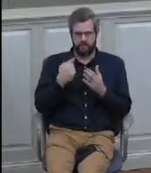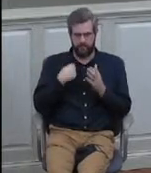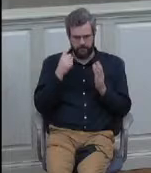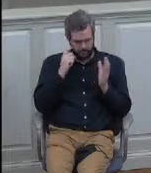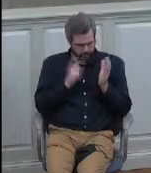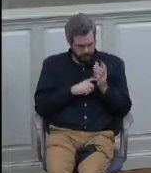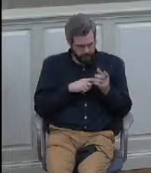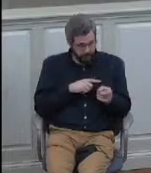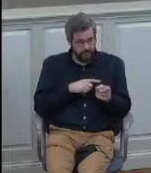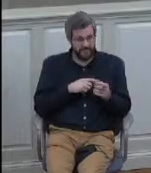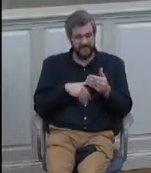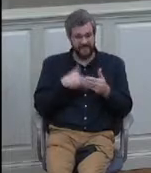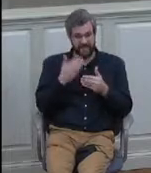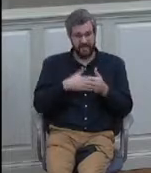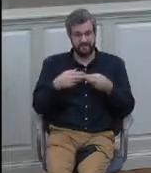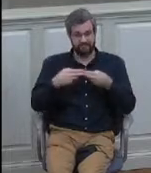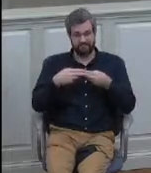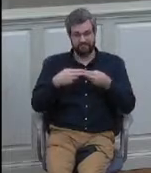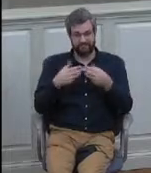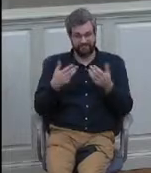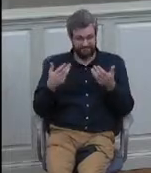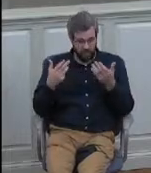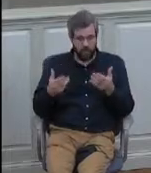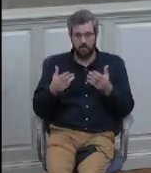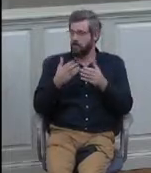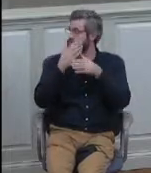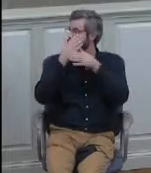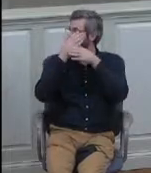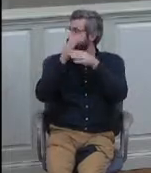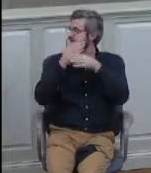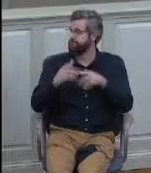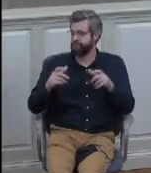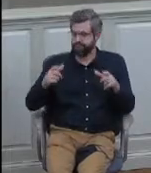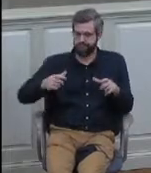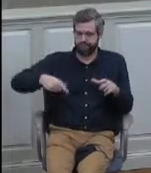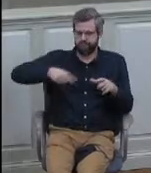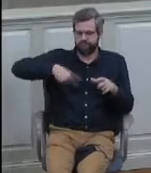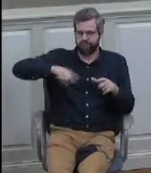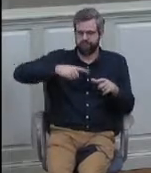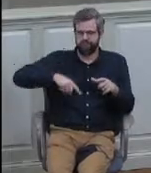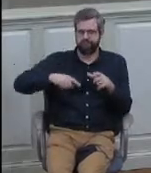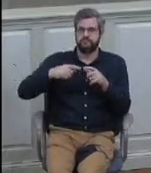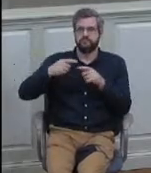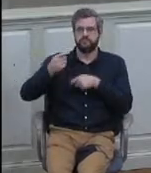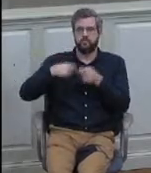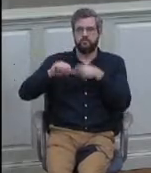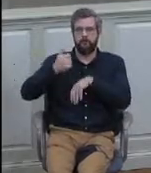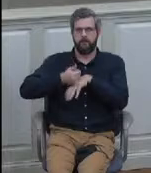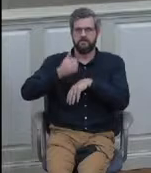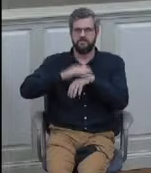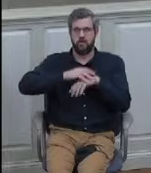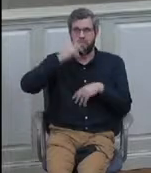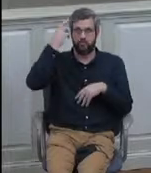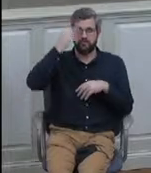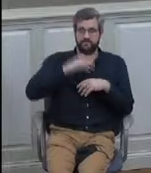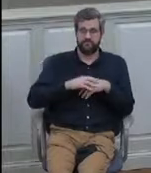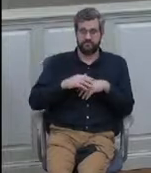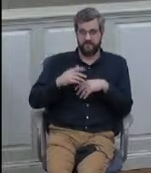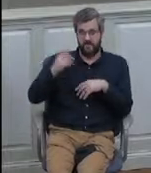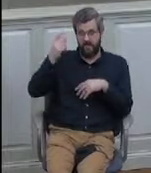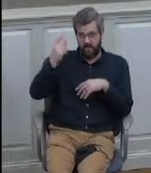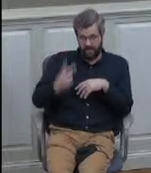is if you look on the next slide here, this is just a breakdown of our turnover by reason. You can see about 50% of